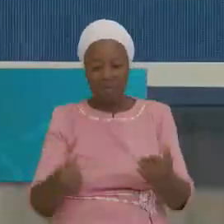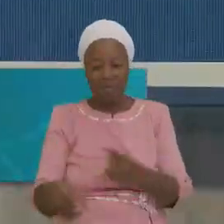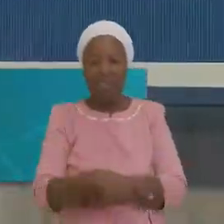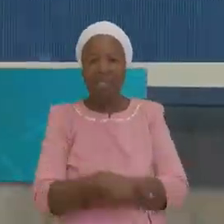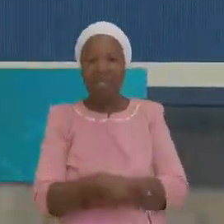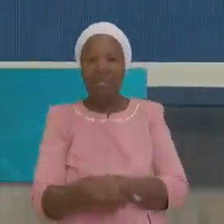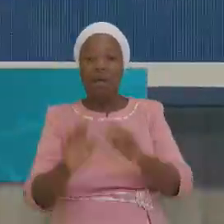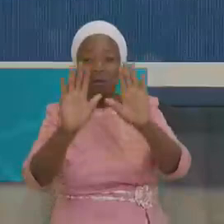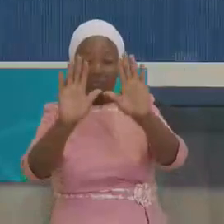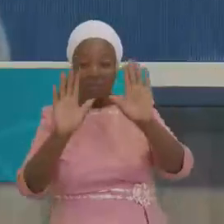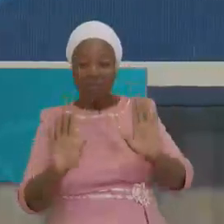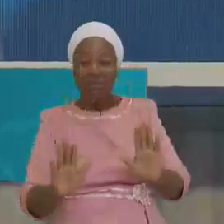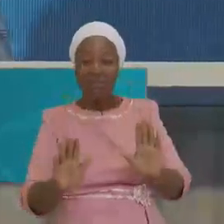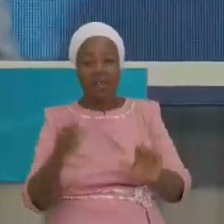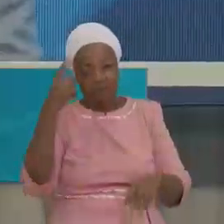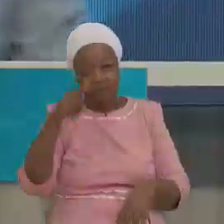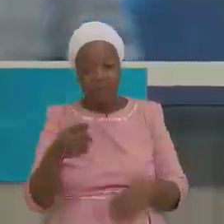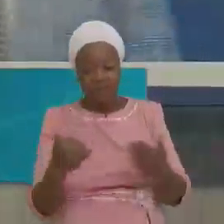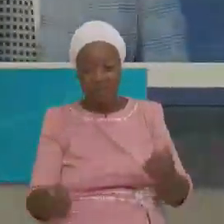Signs and wonders for you today.